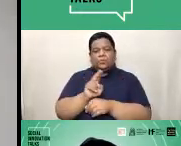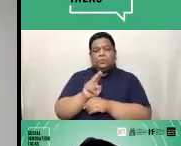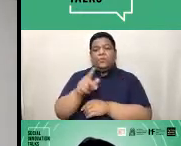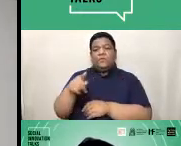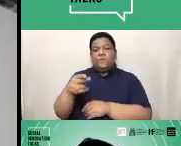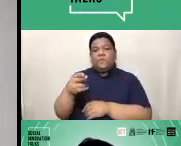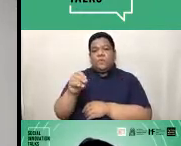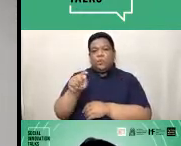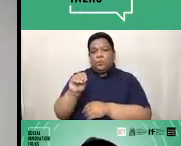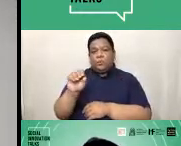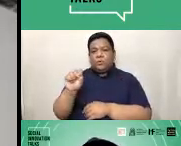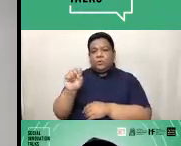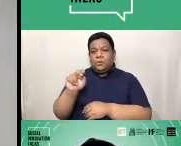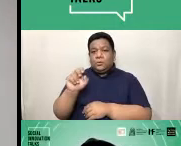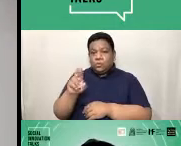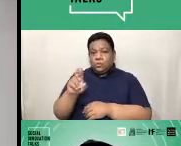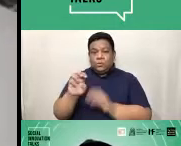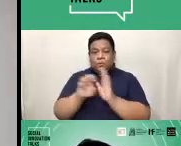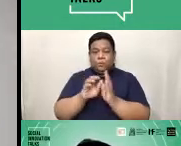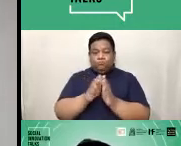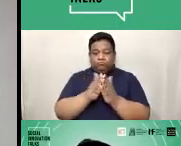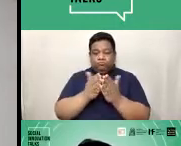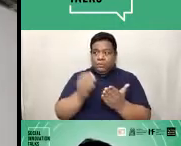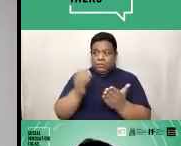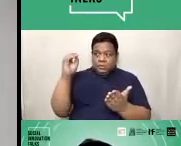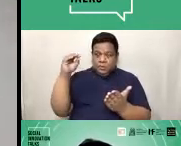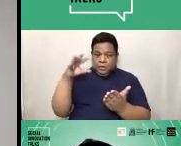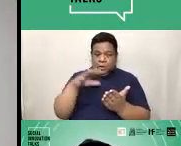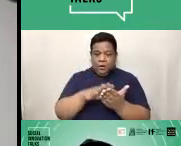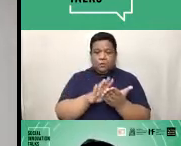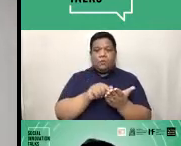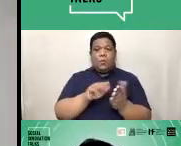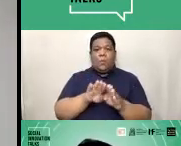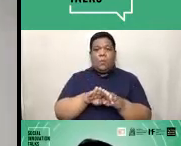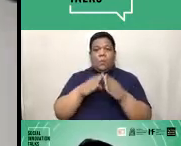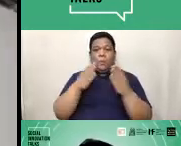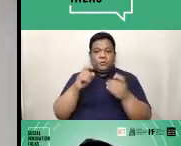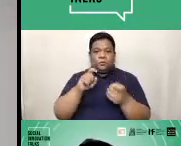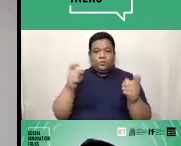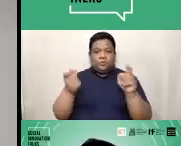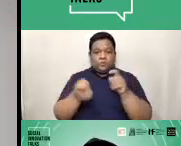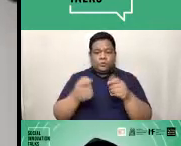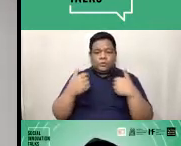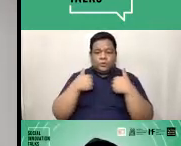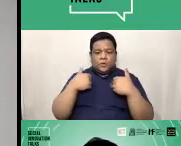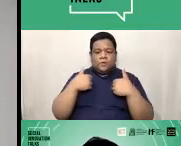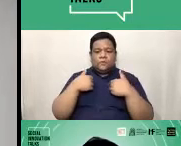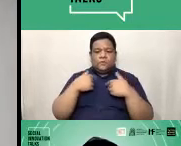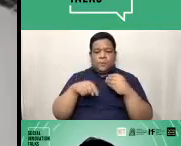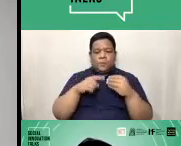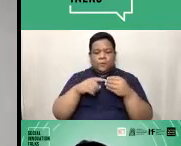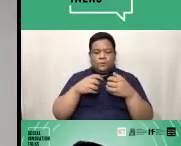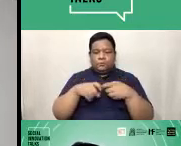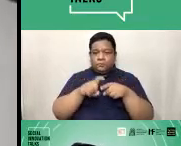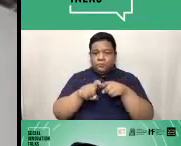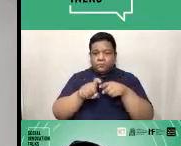So when light hits the cell, it actually opens or changes the resistance of the circuit,